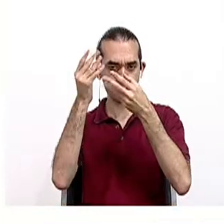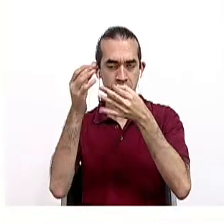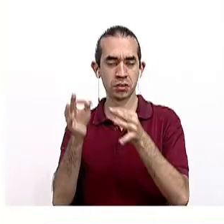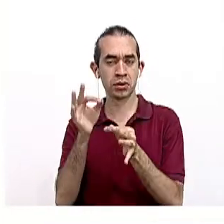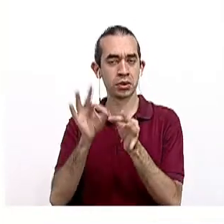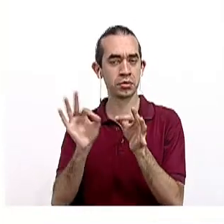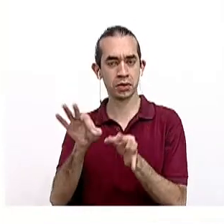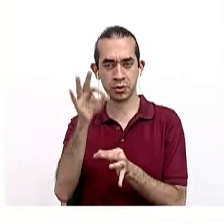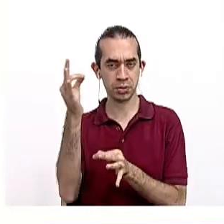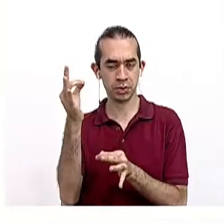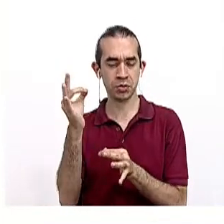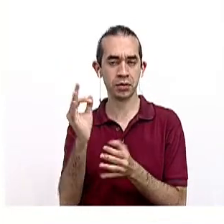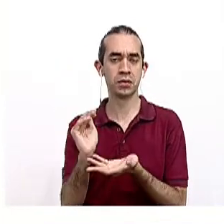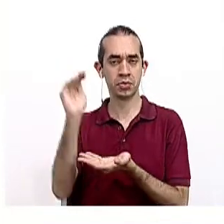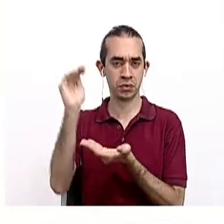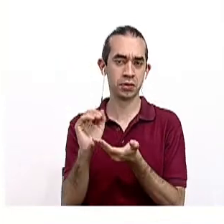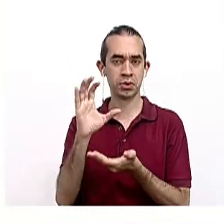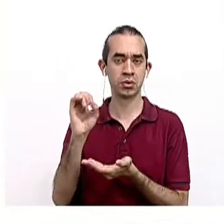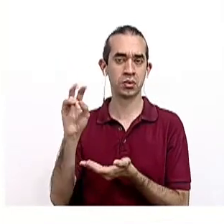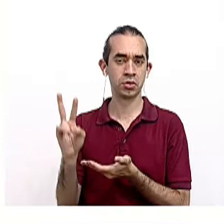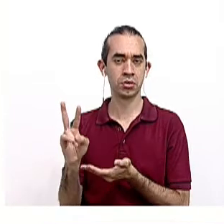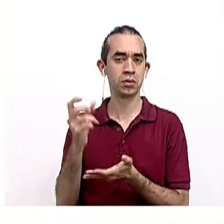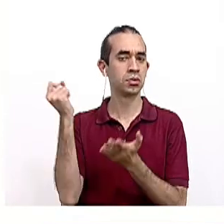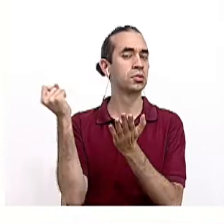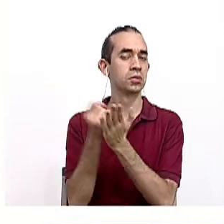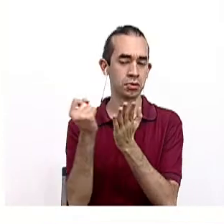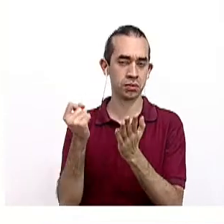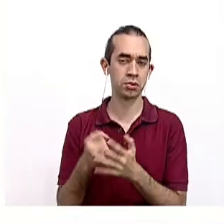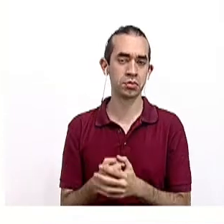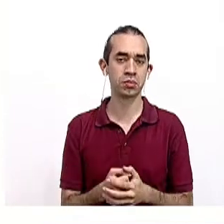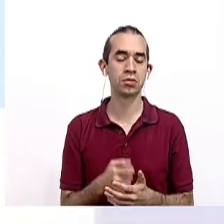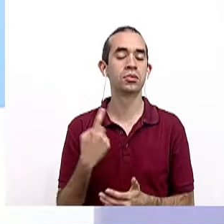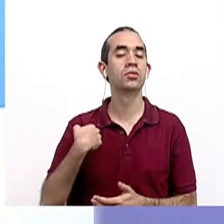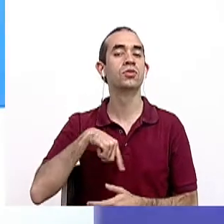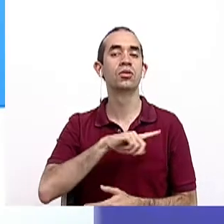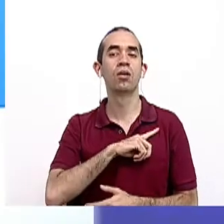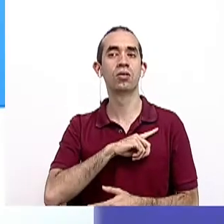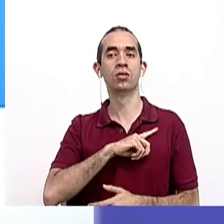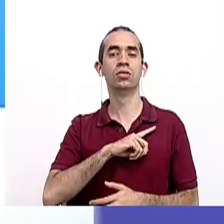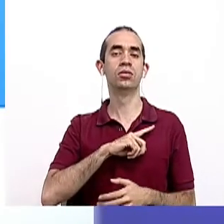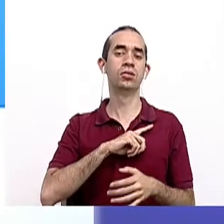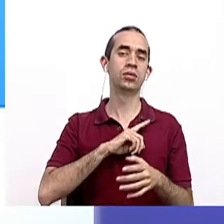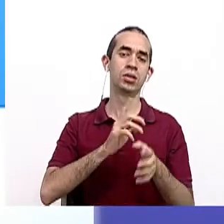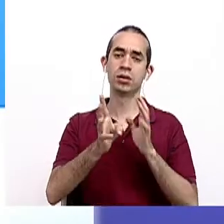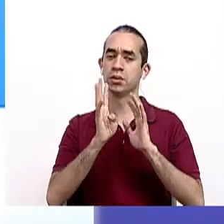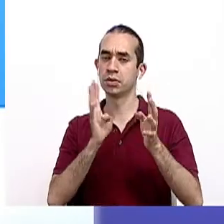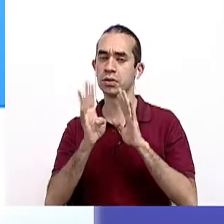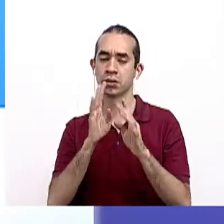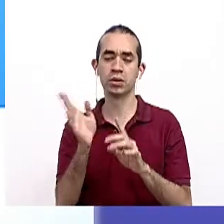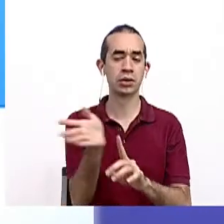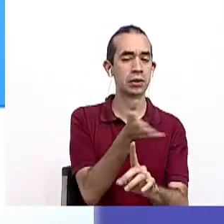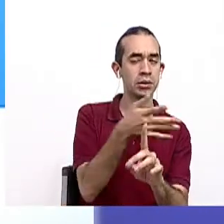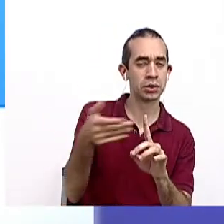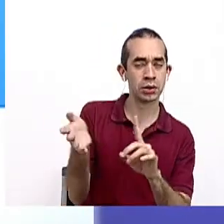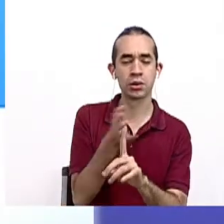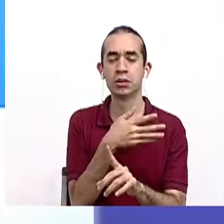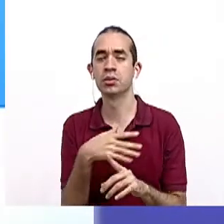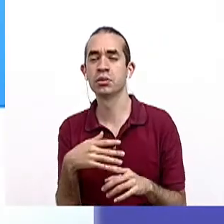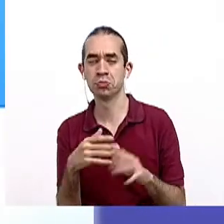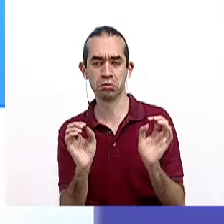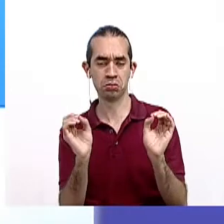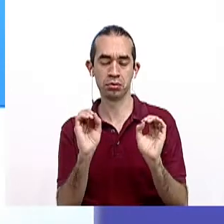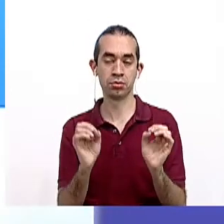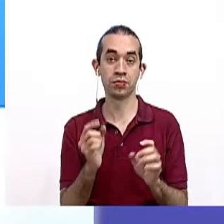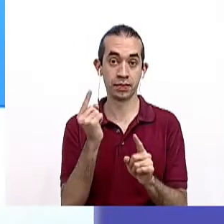to reduce their carbon footprint. So actually, we don't talk a lot about persuading or about something